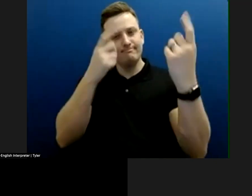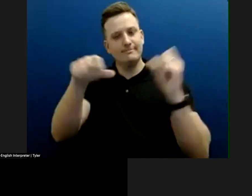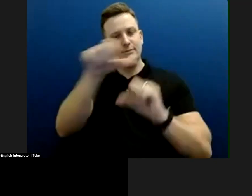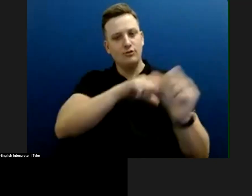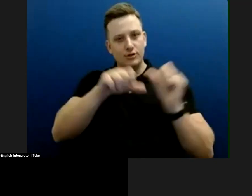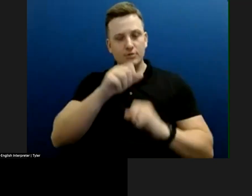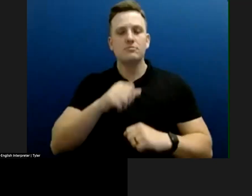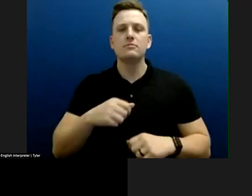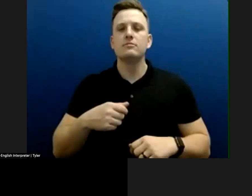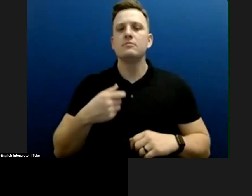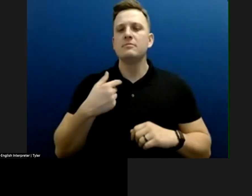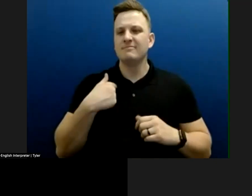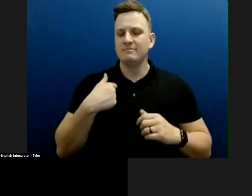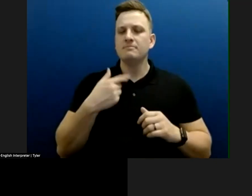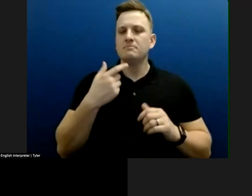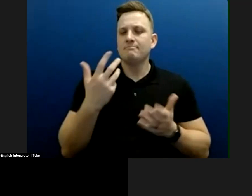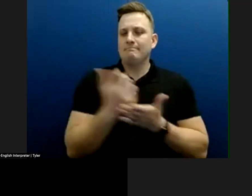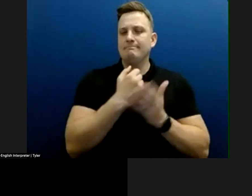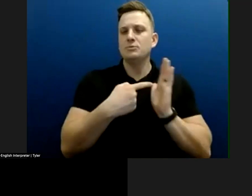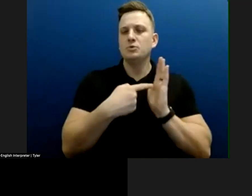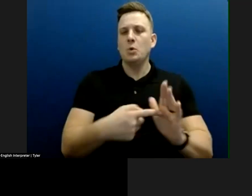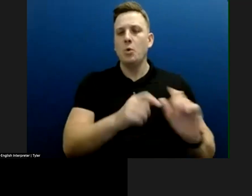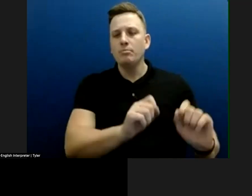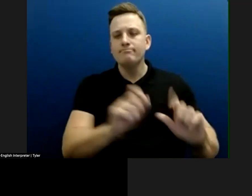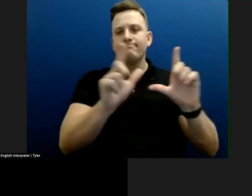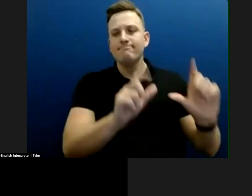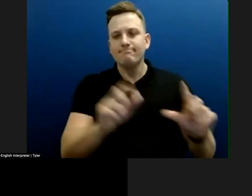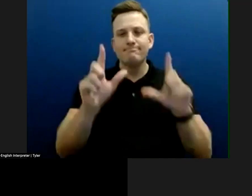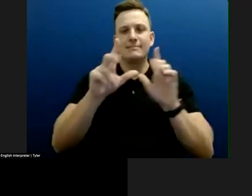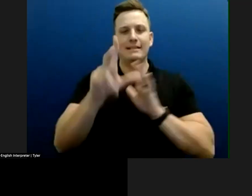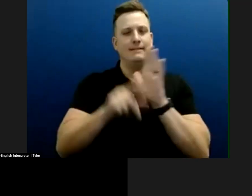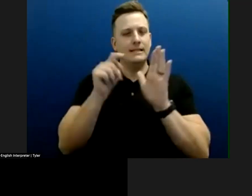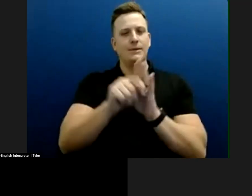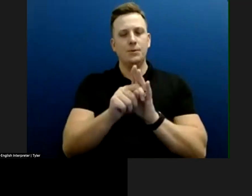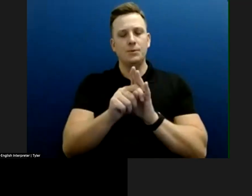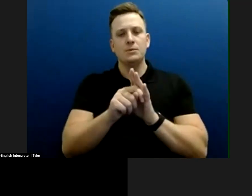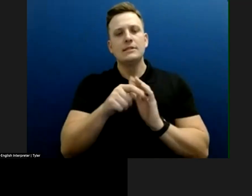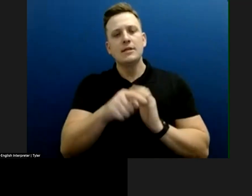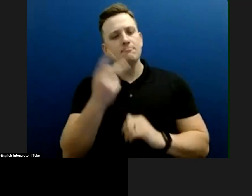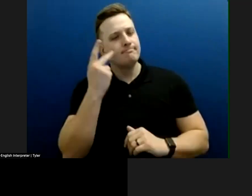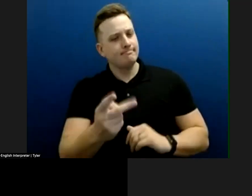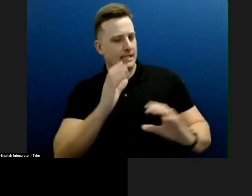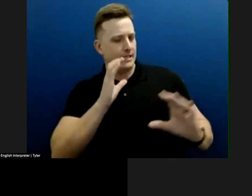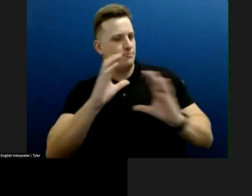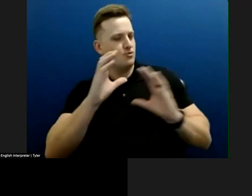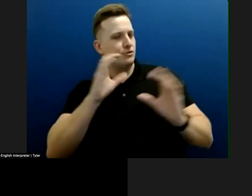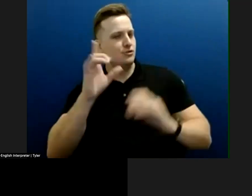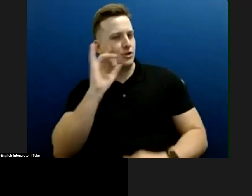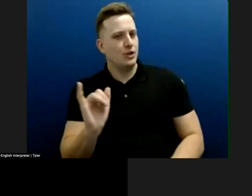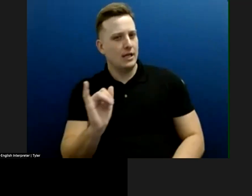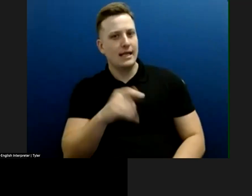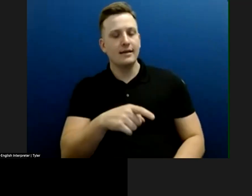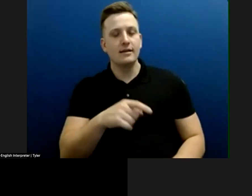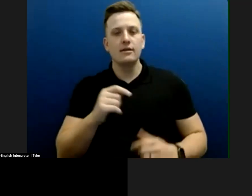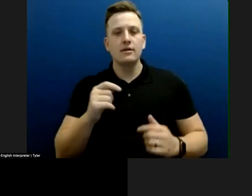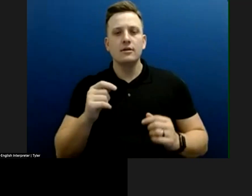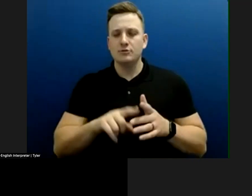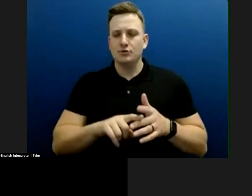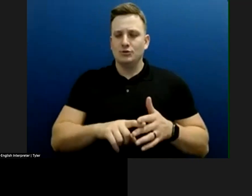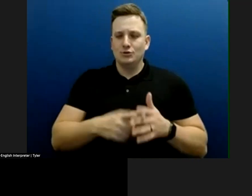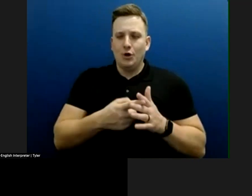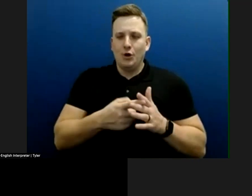video just now about how communication happens in the early moments, in the